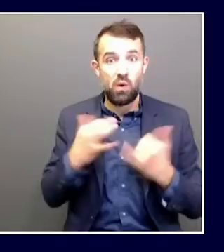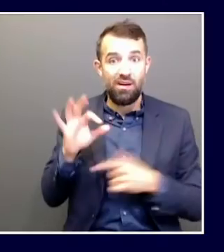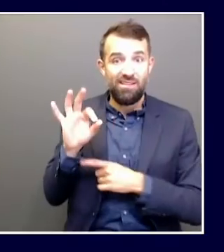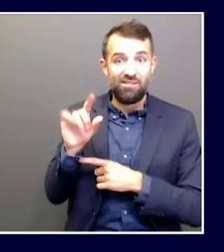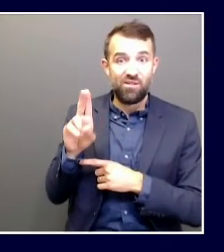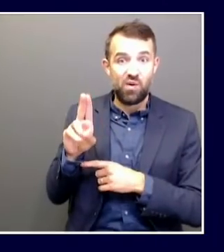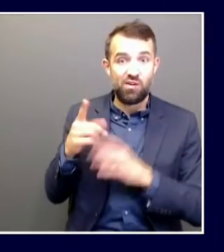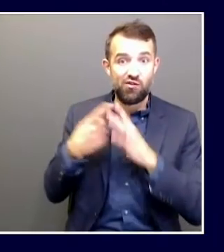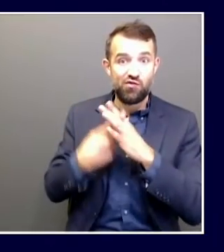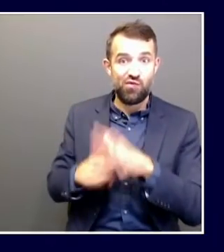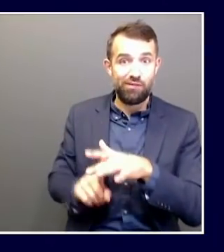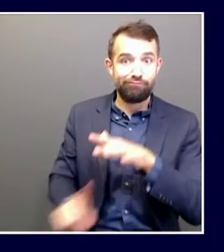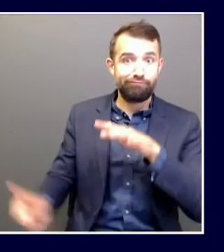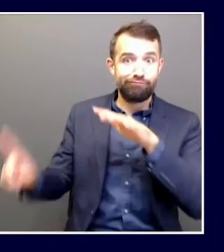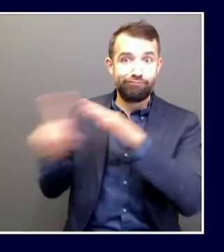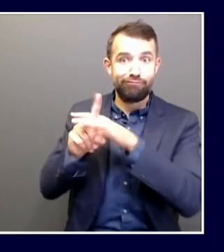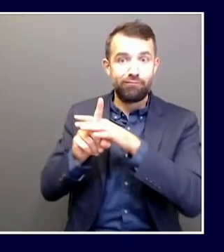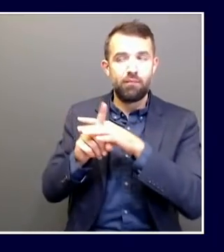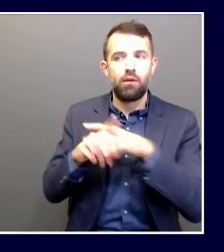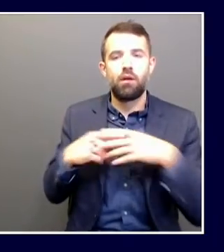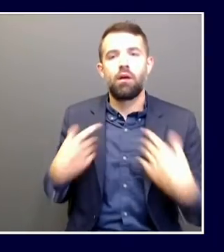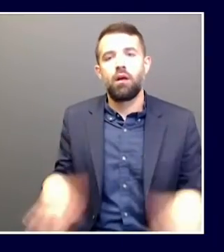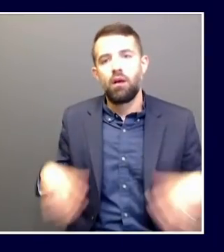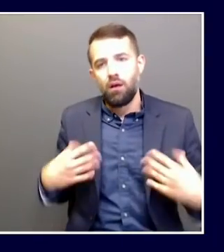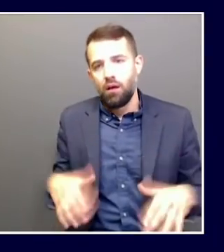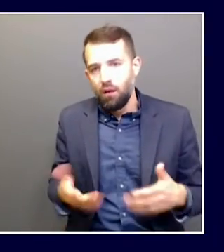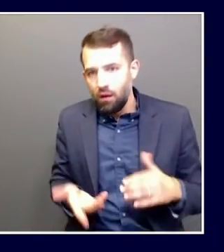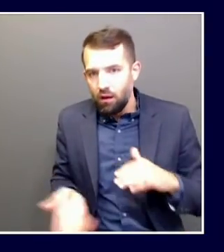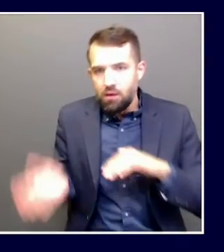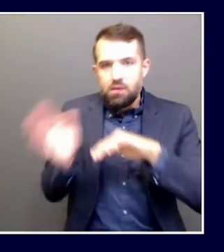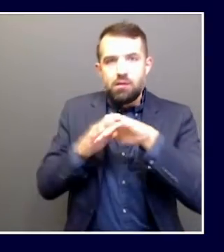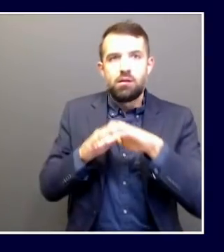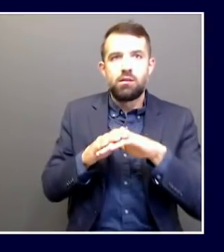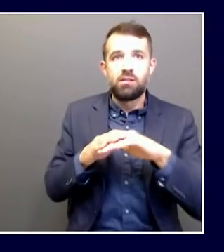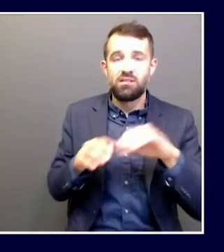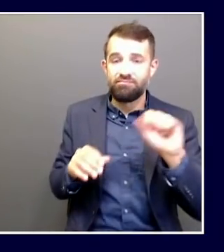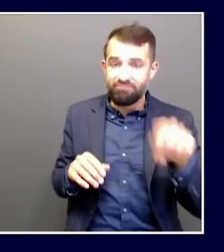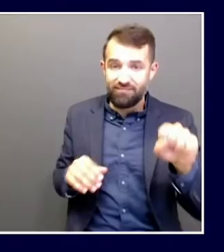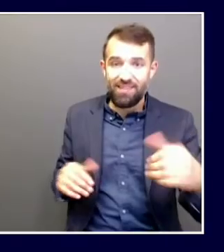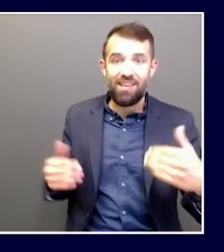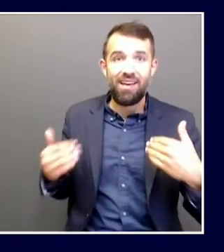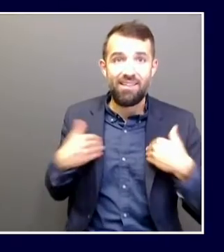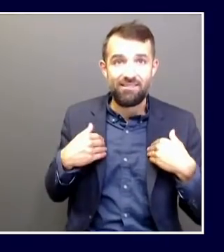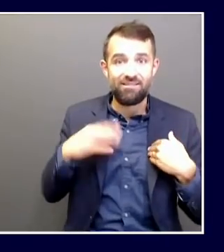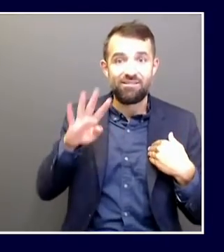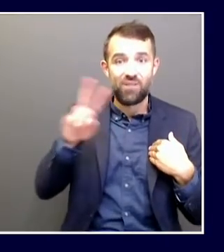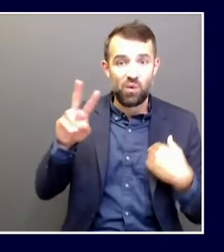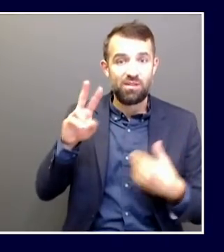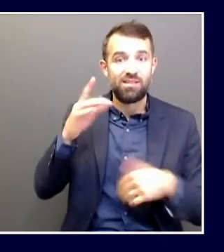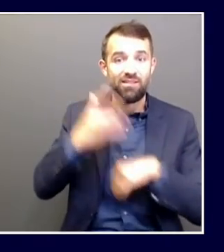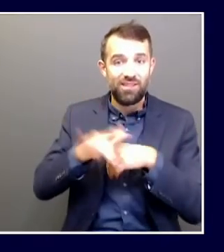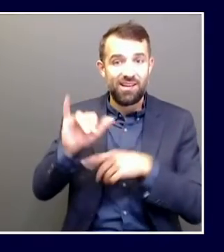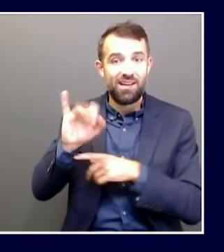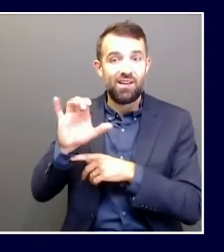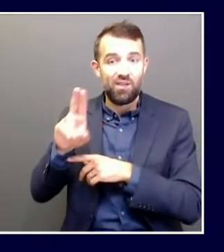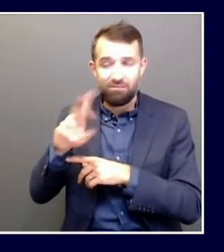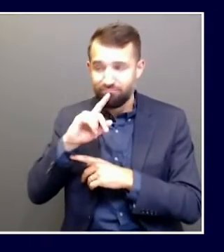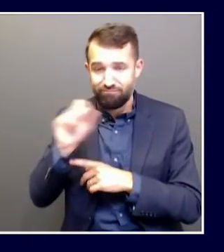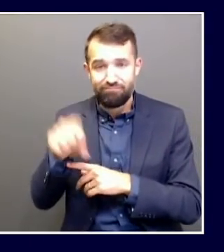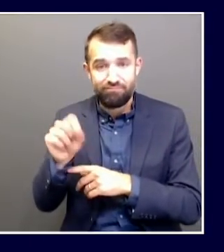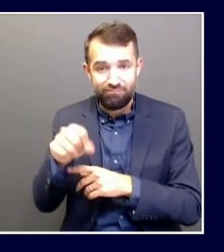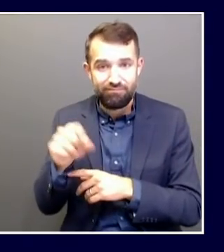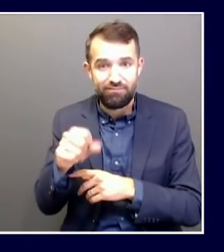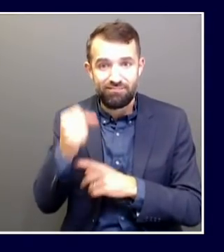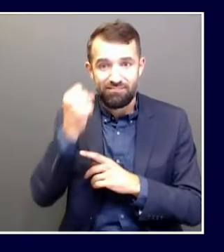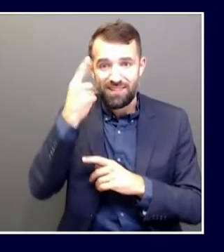hospital capacity, even though it has eased just a little bit in the past 4 or 5 days, doesn't tell the full story,